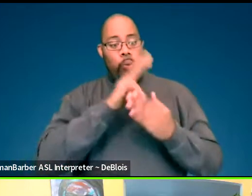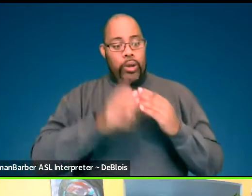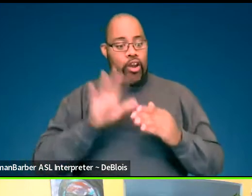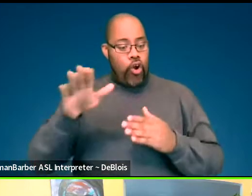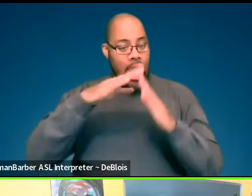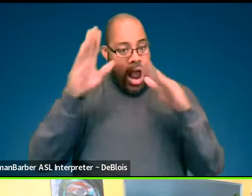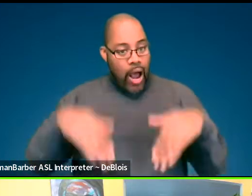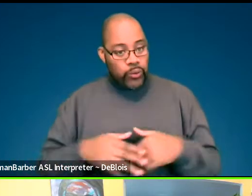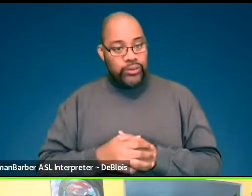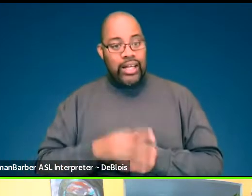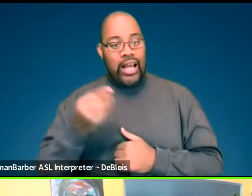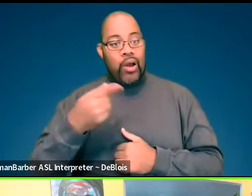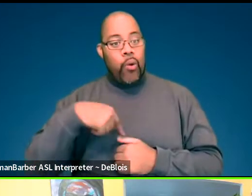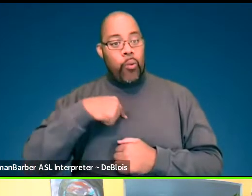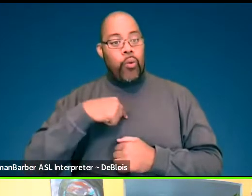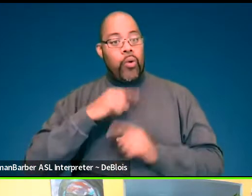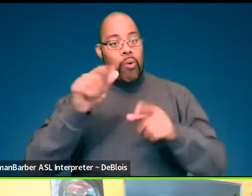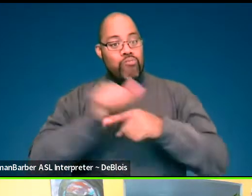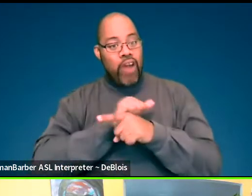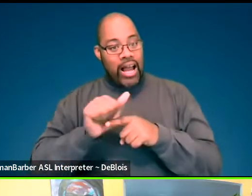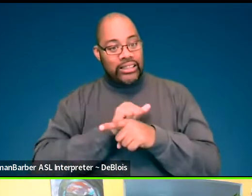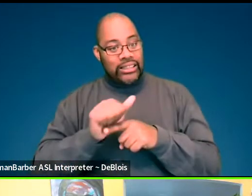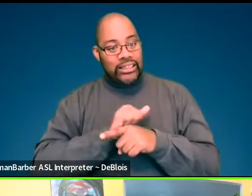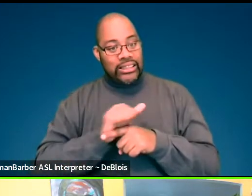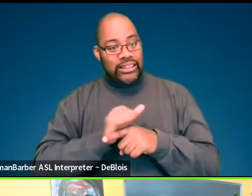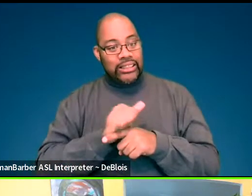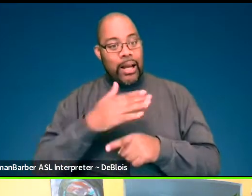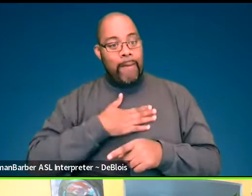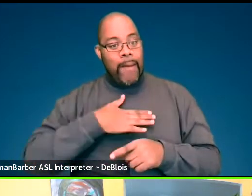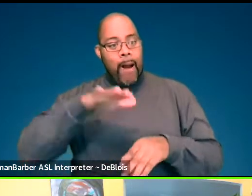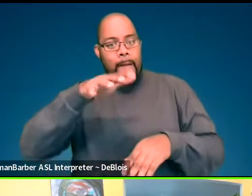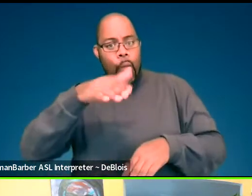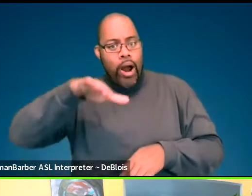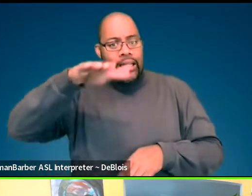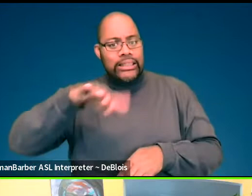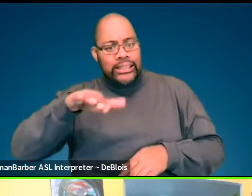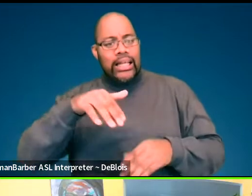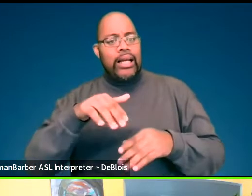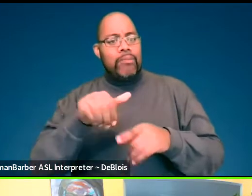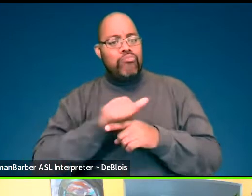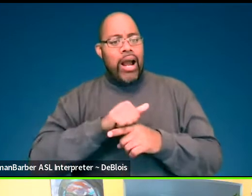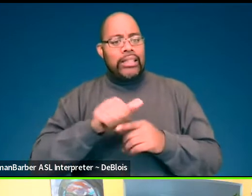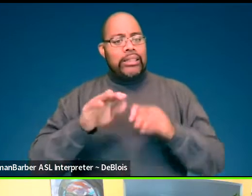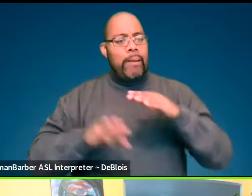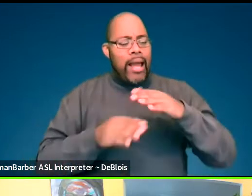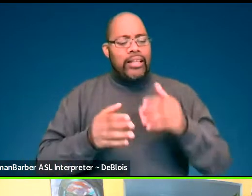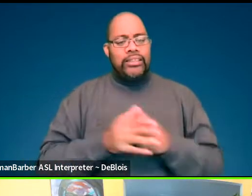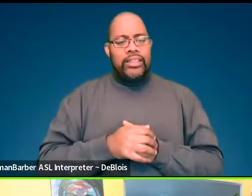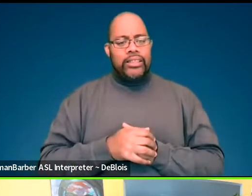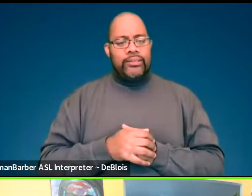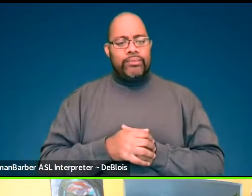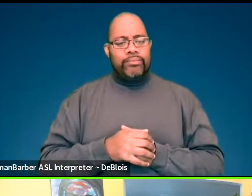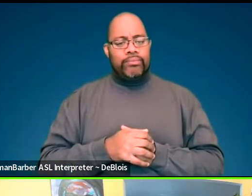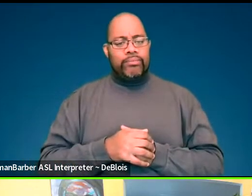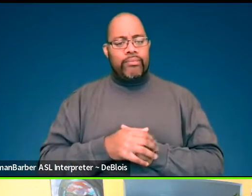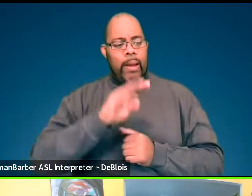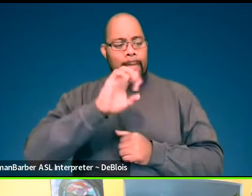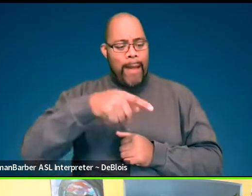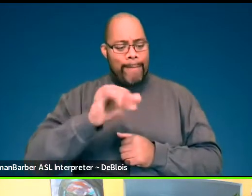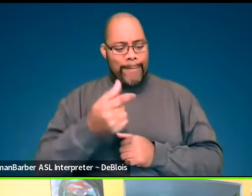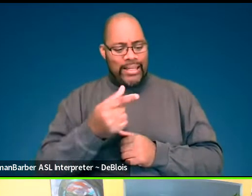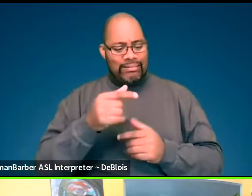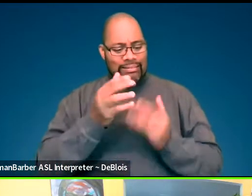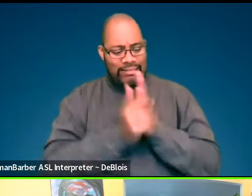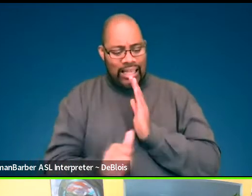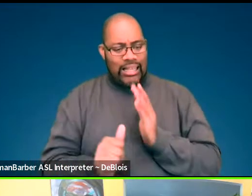her house and we would go practice my buoyancy, practice basic mapping skills, writing